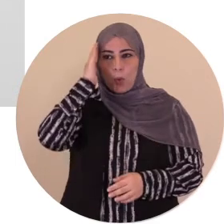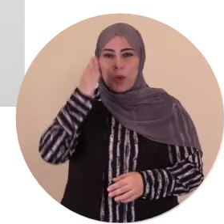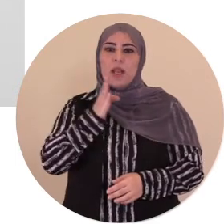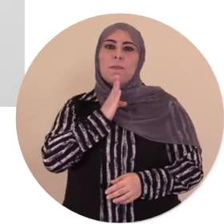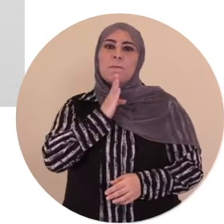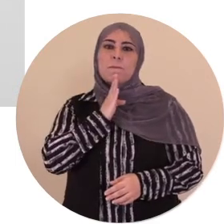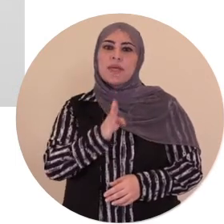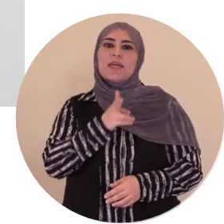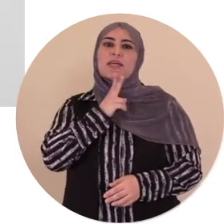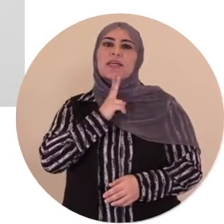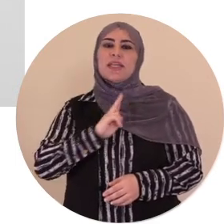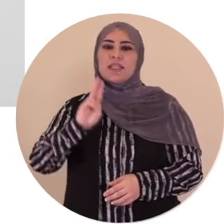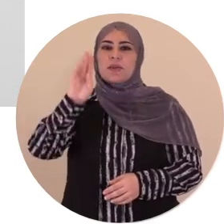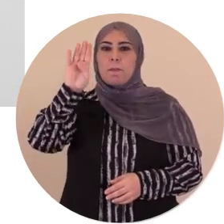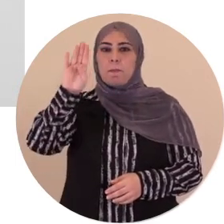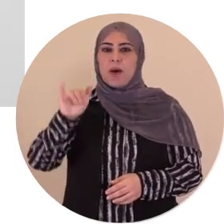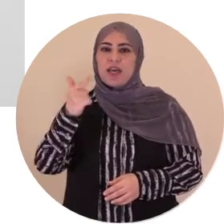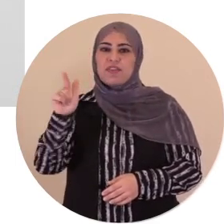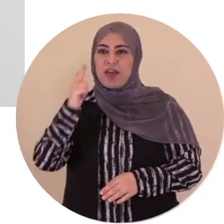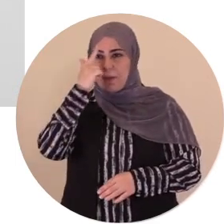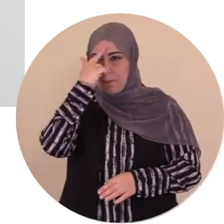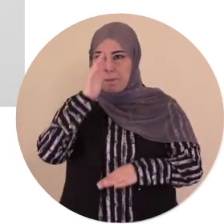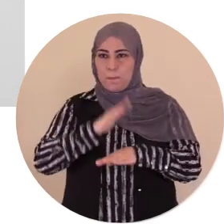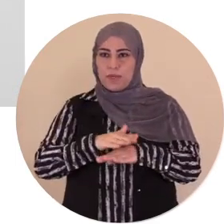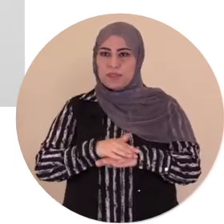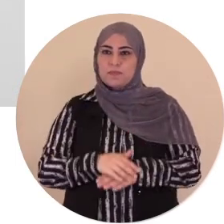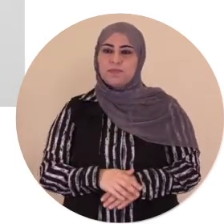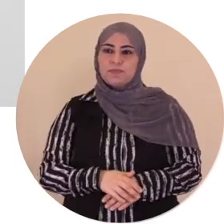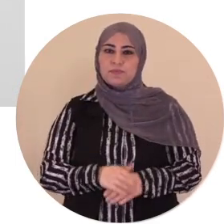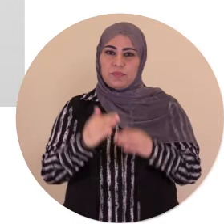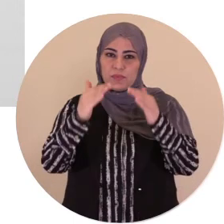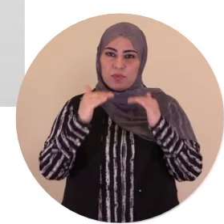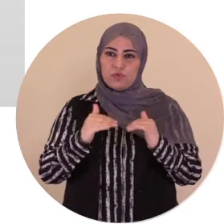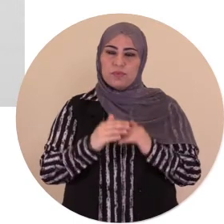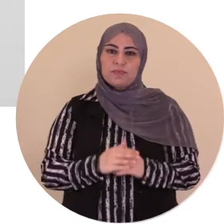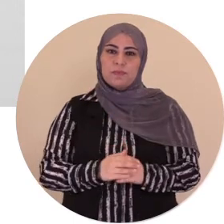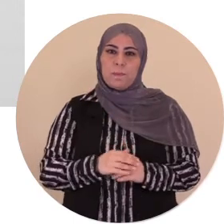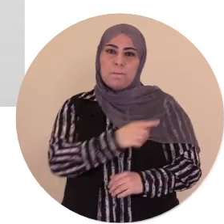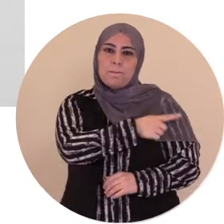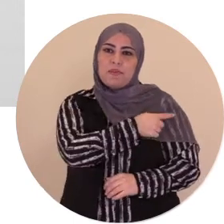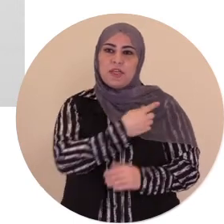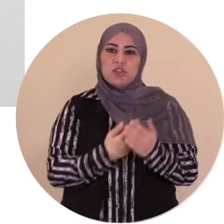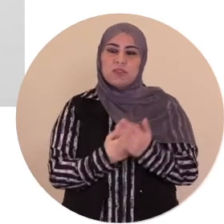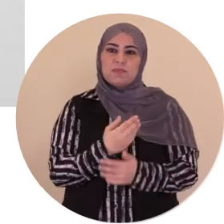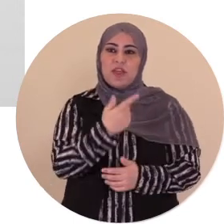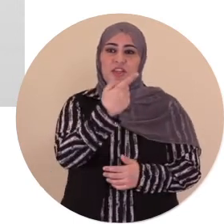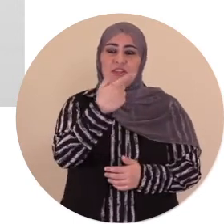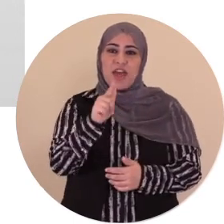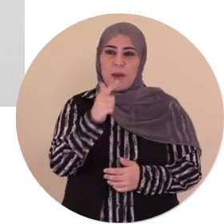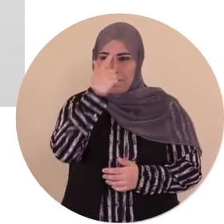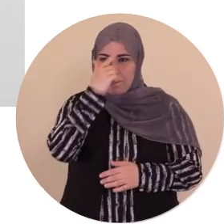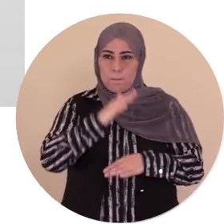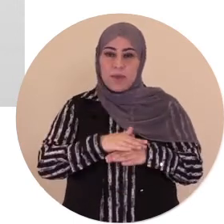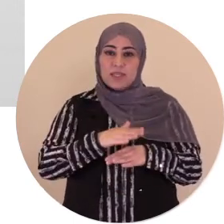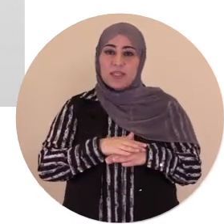Let's look at another example. The same sentence, but in different tense form. The maid cleans the room. Is